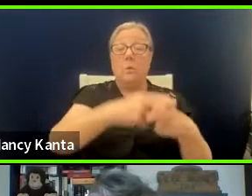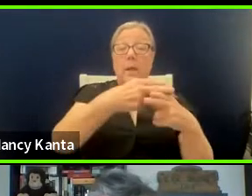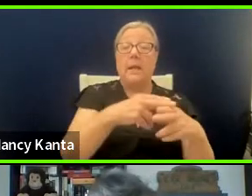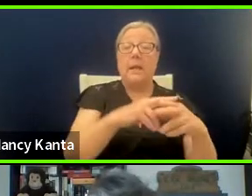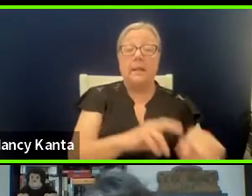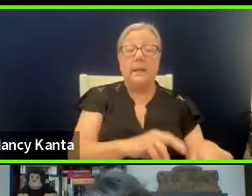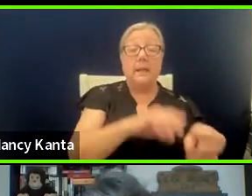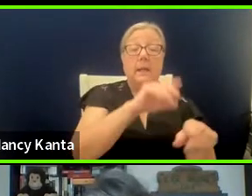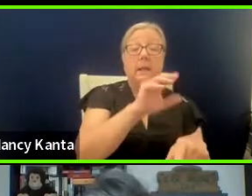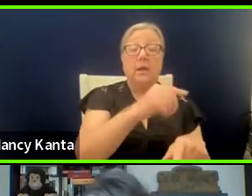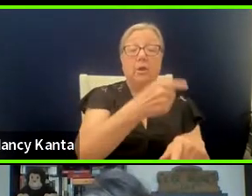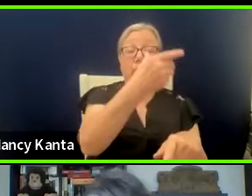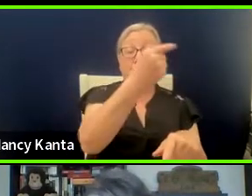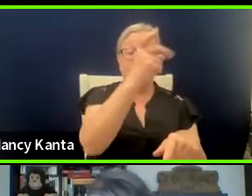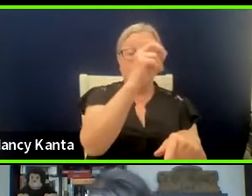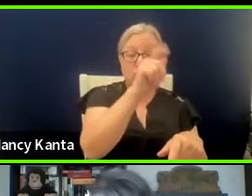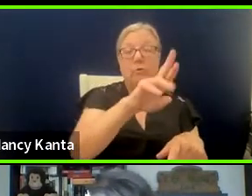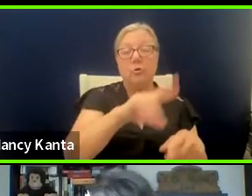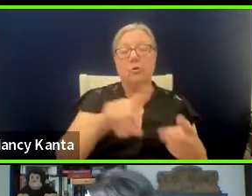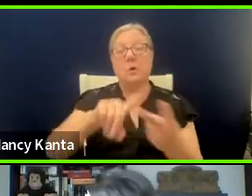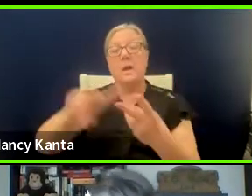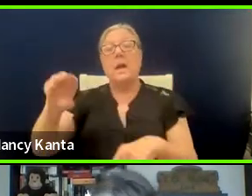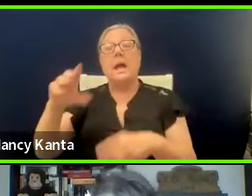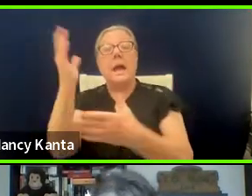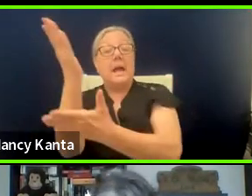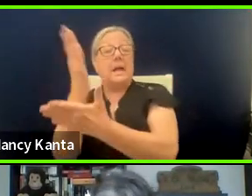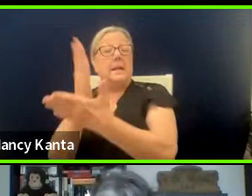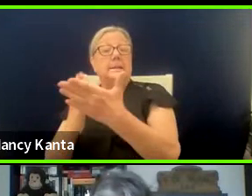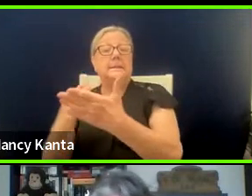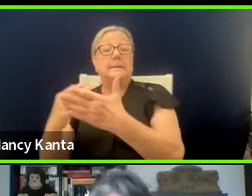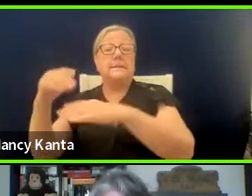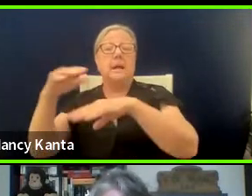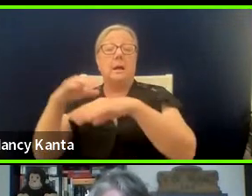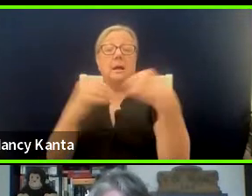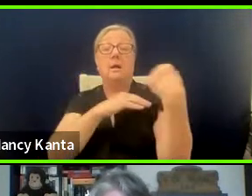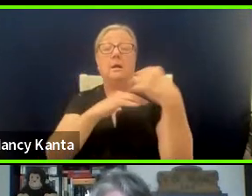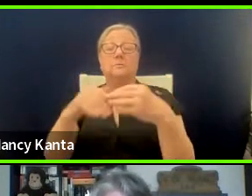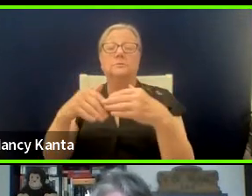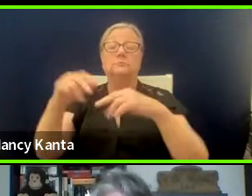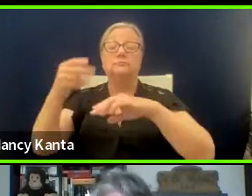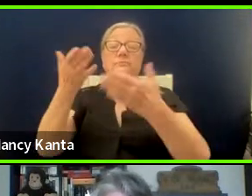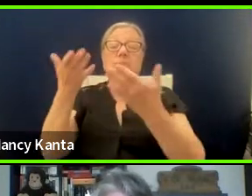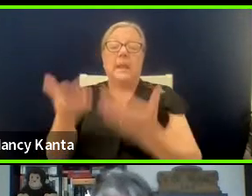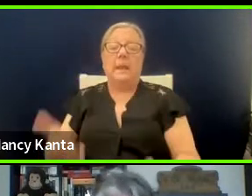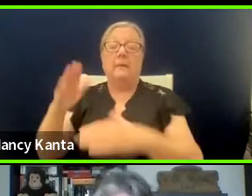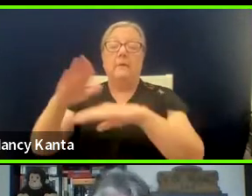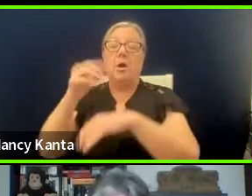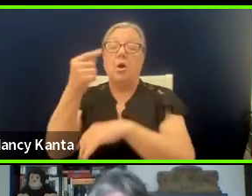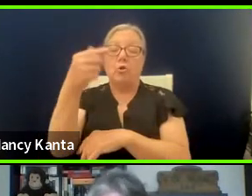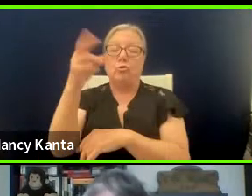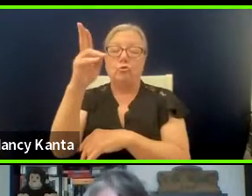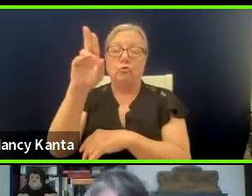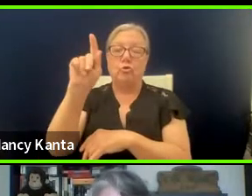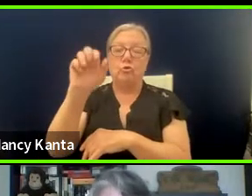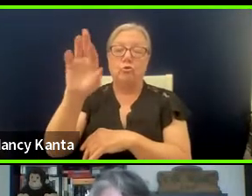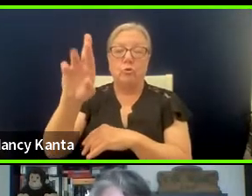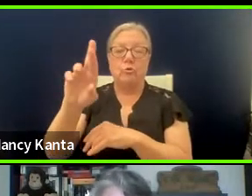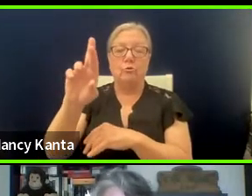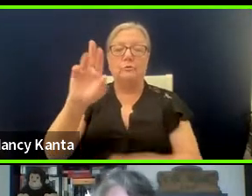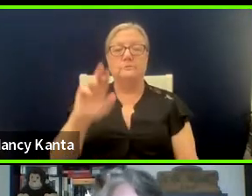system. And it allows the towers to be shorter so that we don't penetrate the protected airspace that Mike was just referring to.